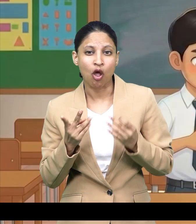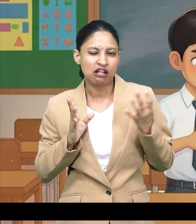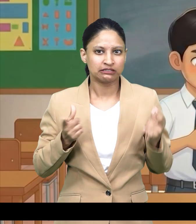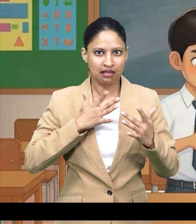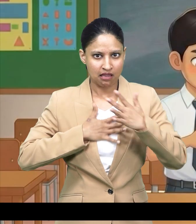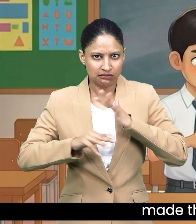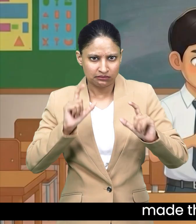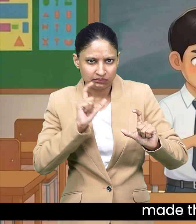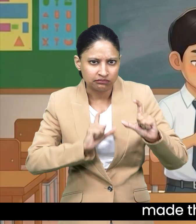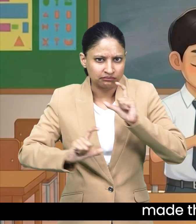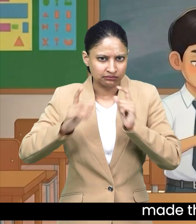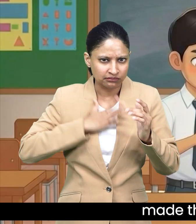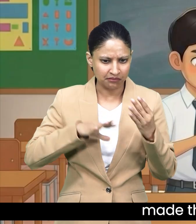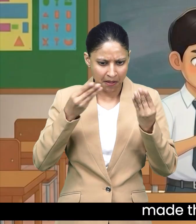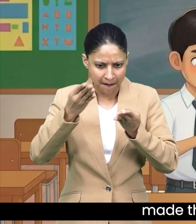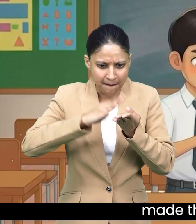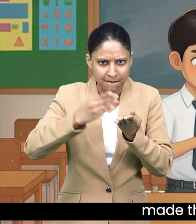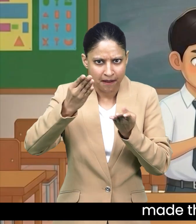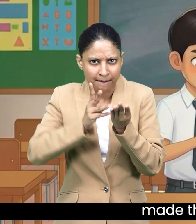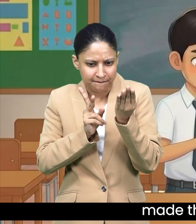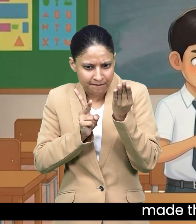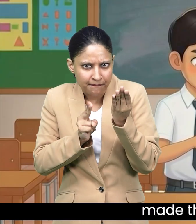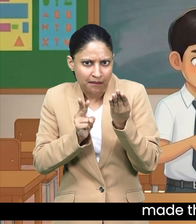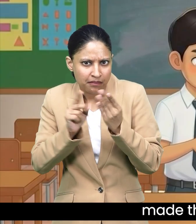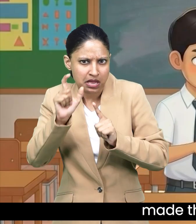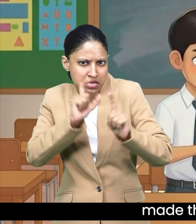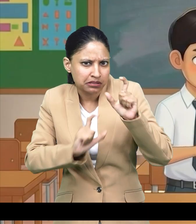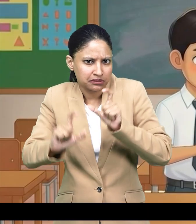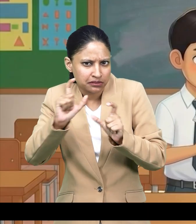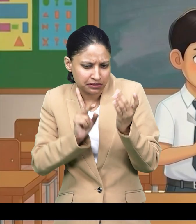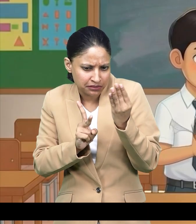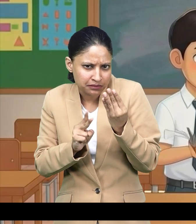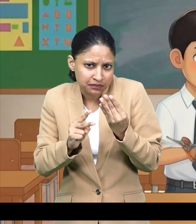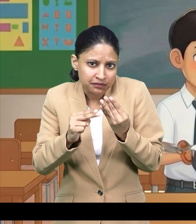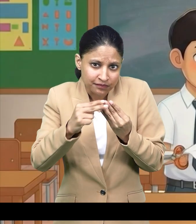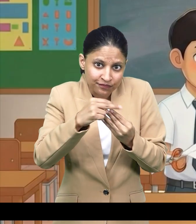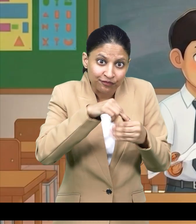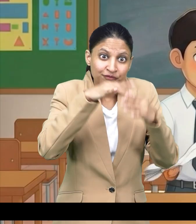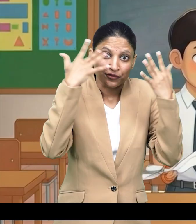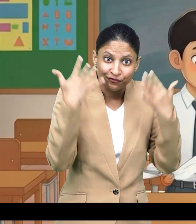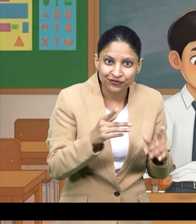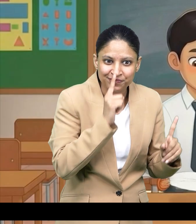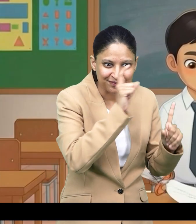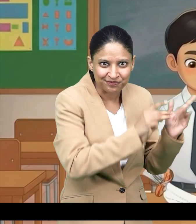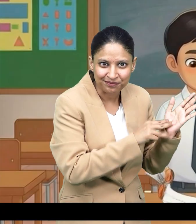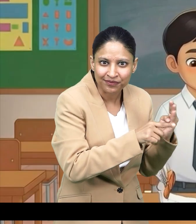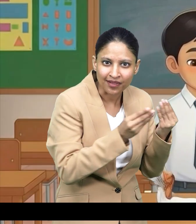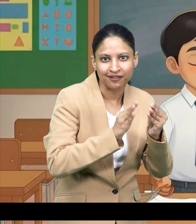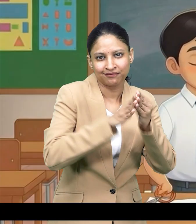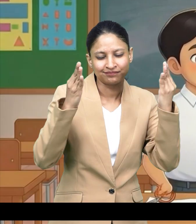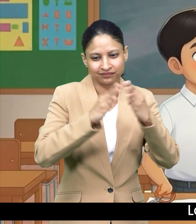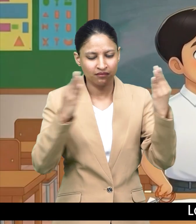As they carefully made their cuts and opened the paper, Mina exclaimed,